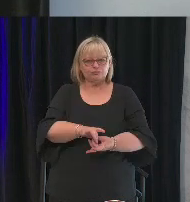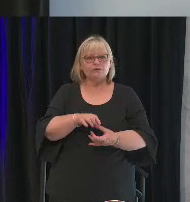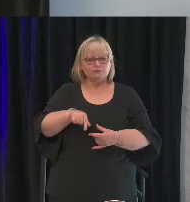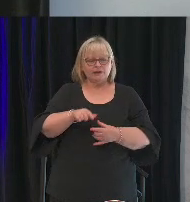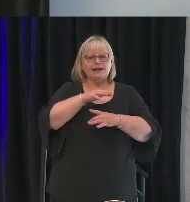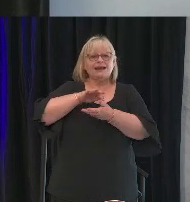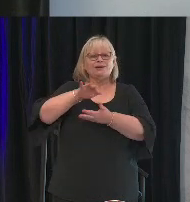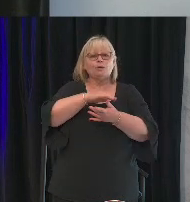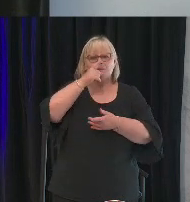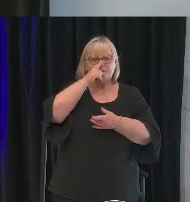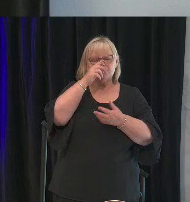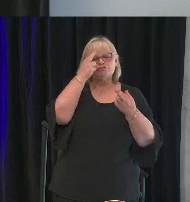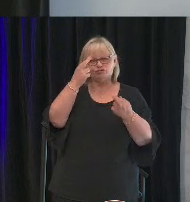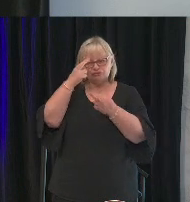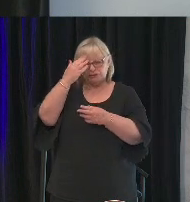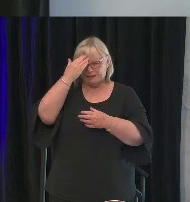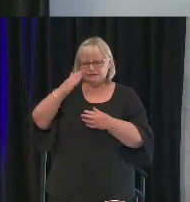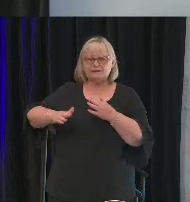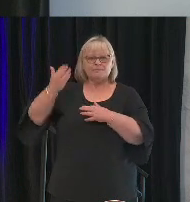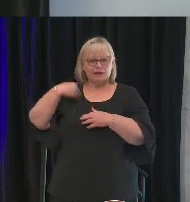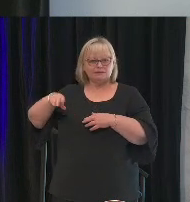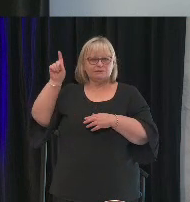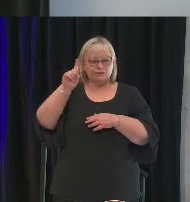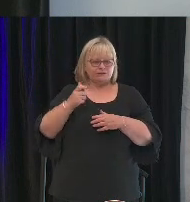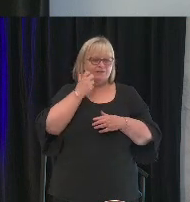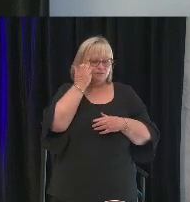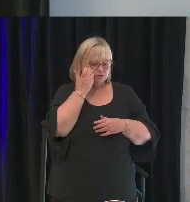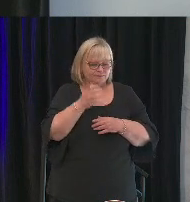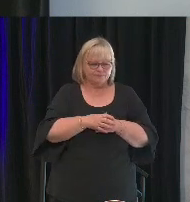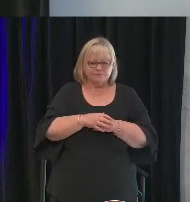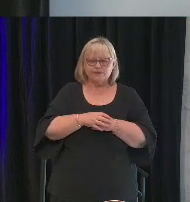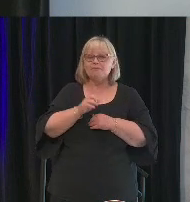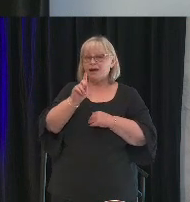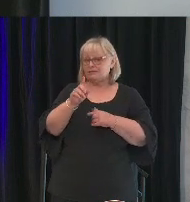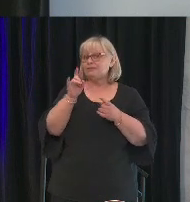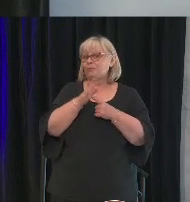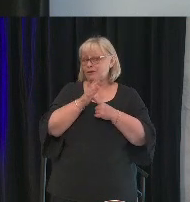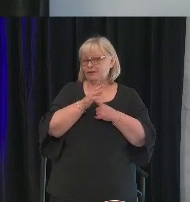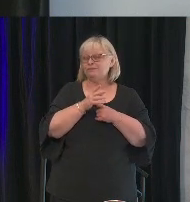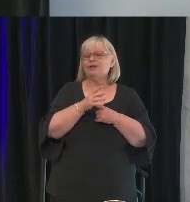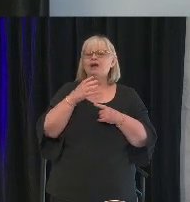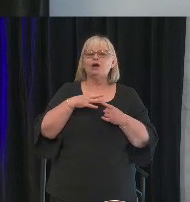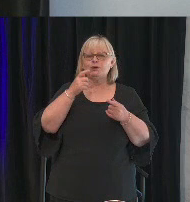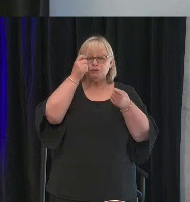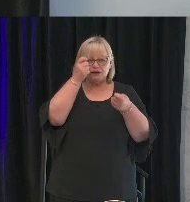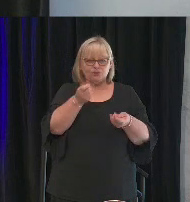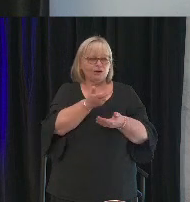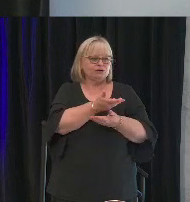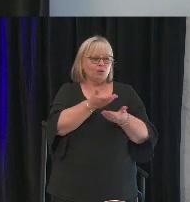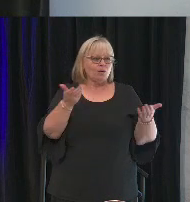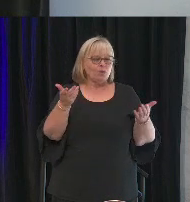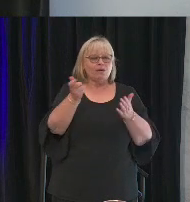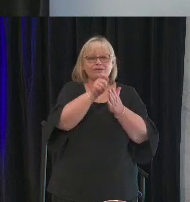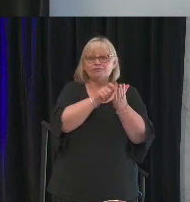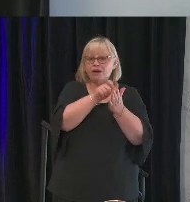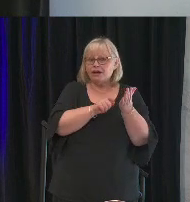Ngunnawal people, and pay my respects to elders past, present and emerging. And most importantly, can I acknowledge all of the